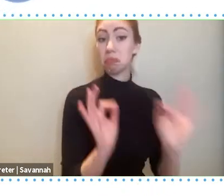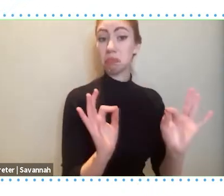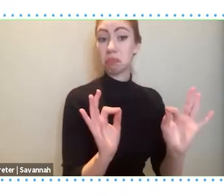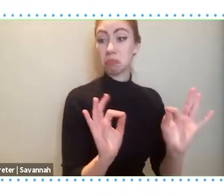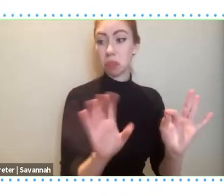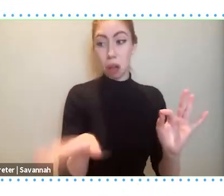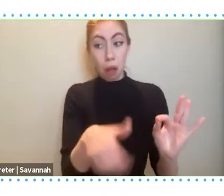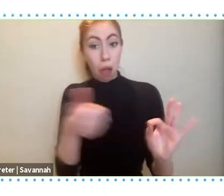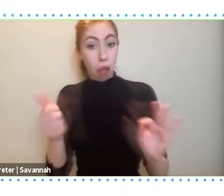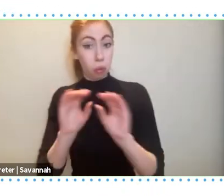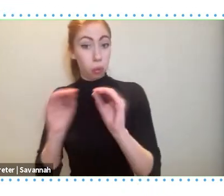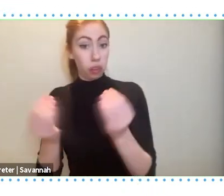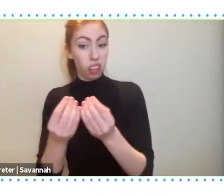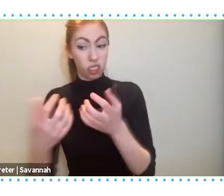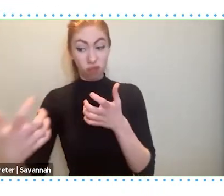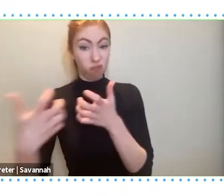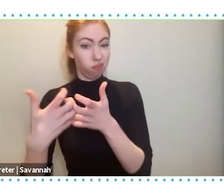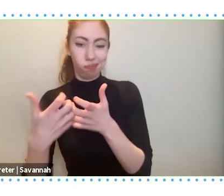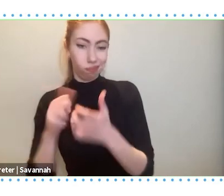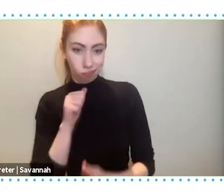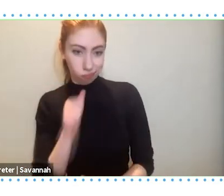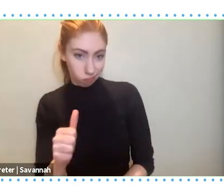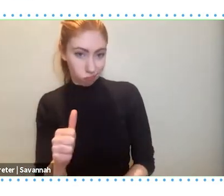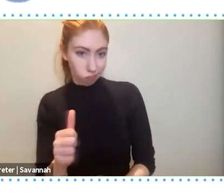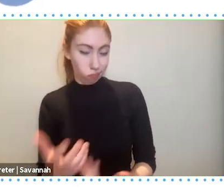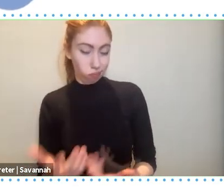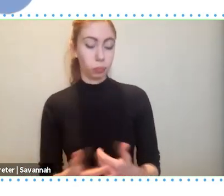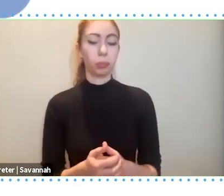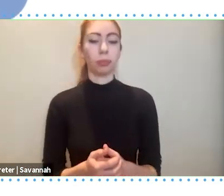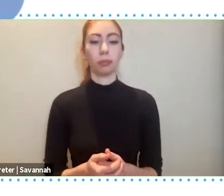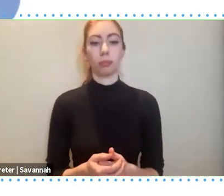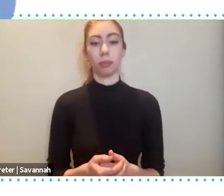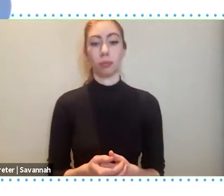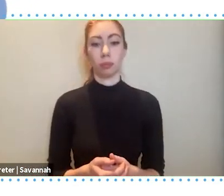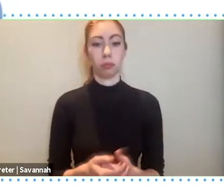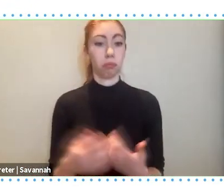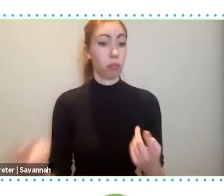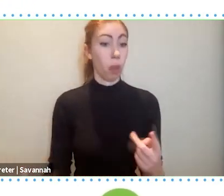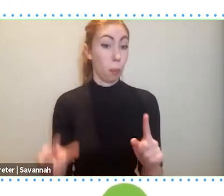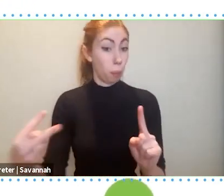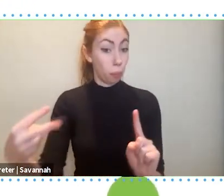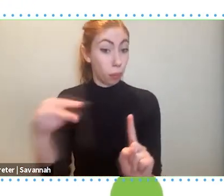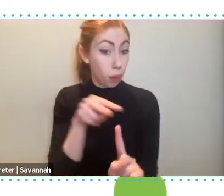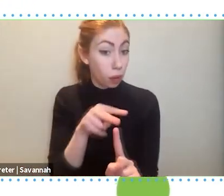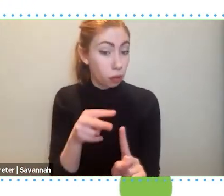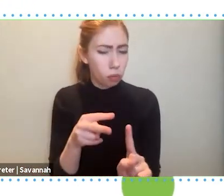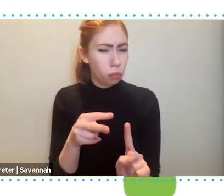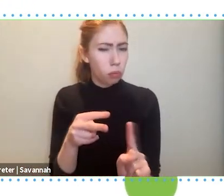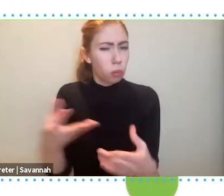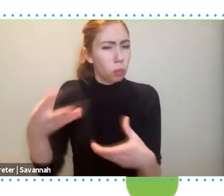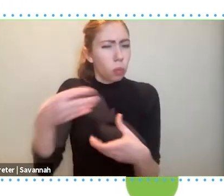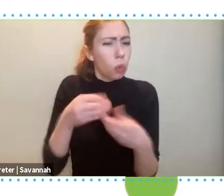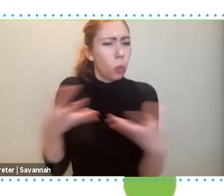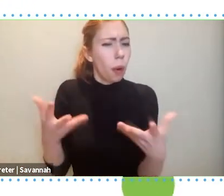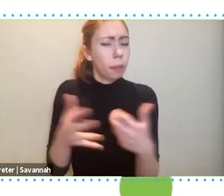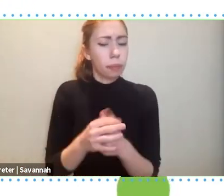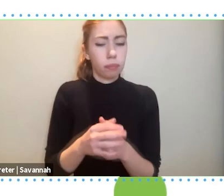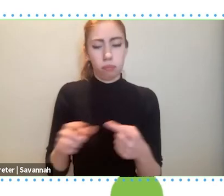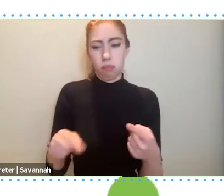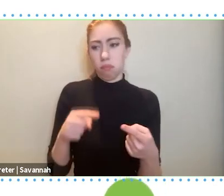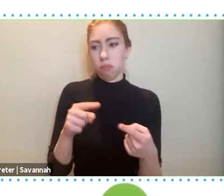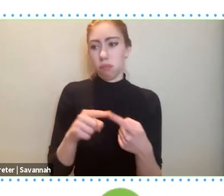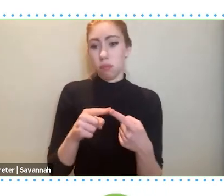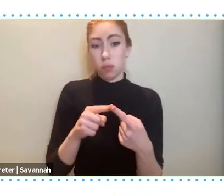We can look at it from the disciplinary practice. We can look at it from the geographic location.